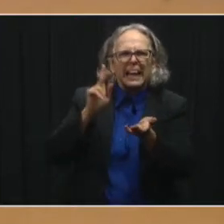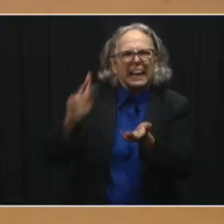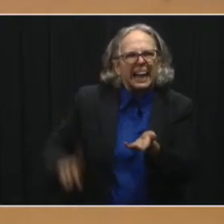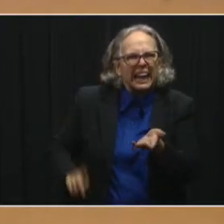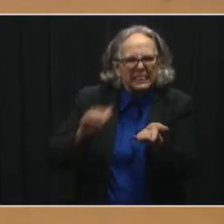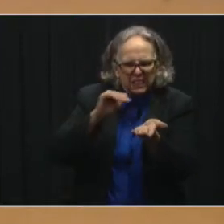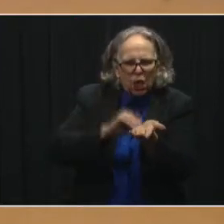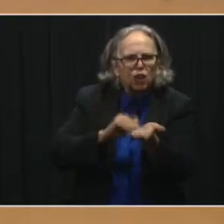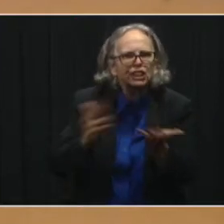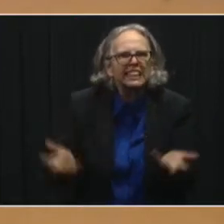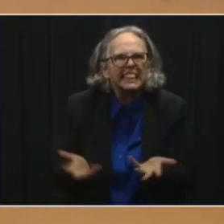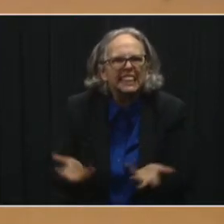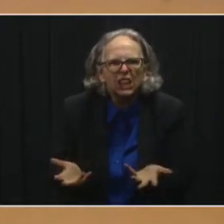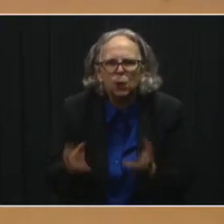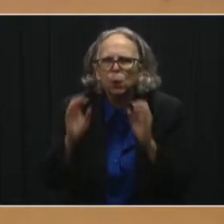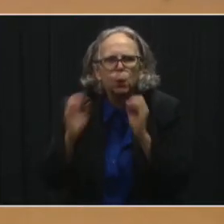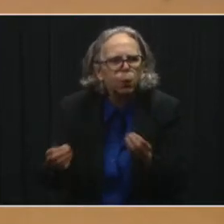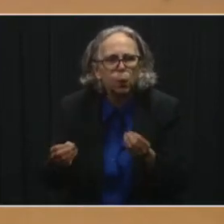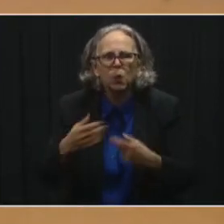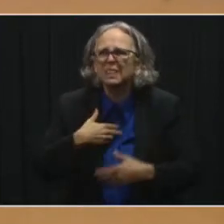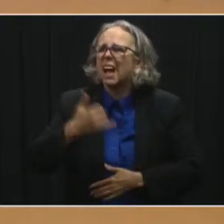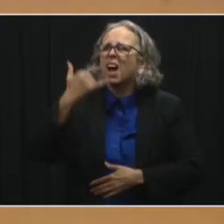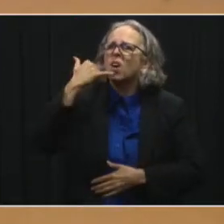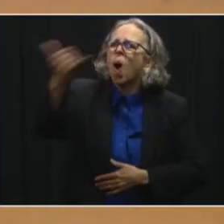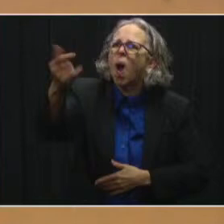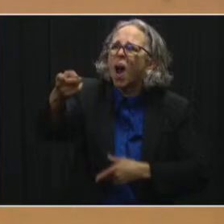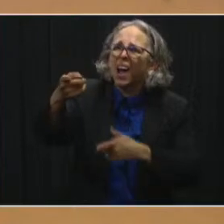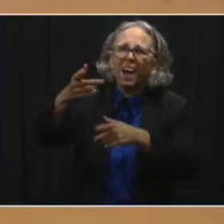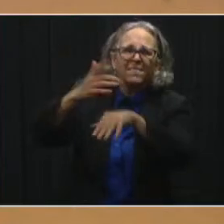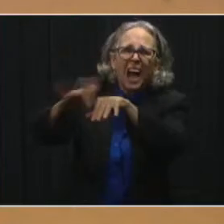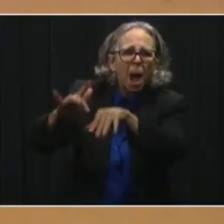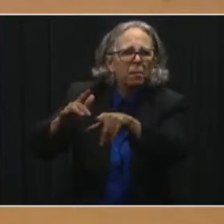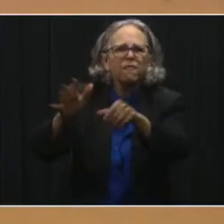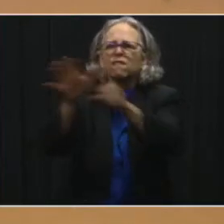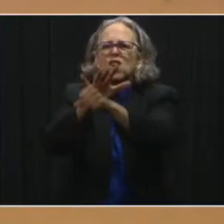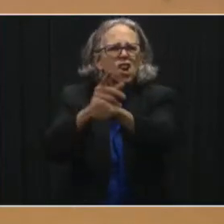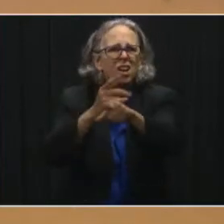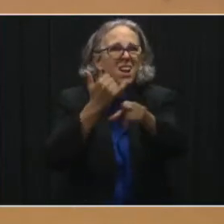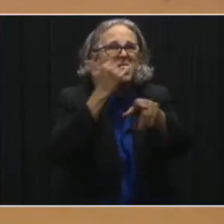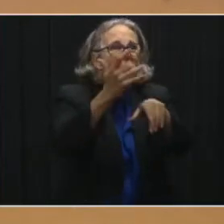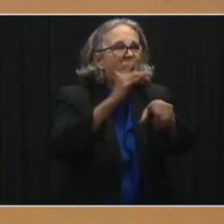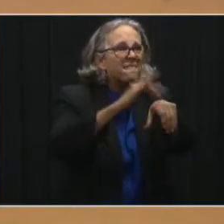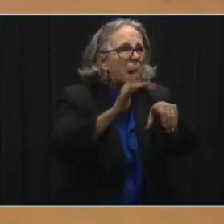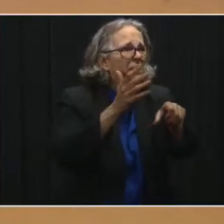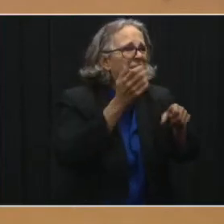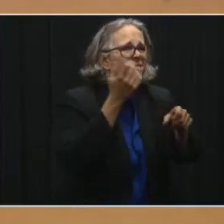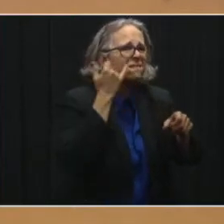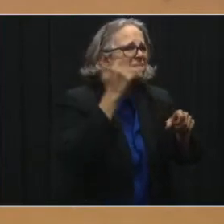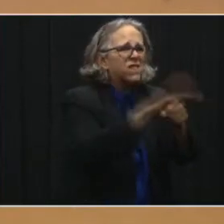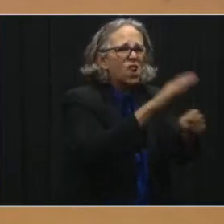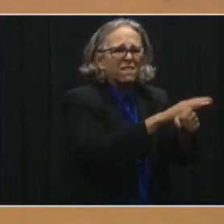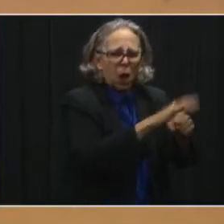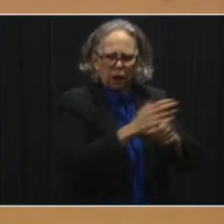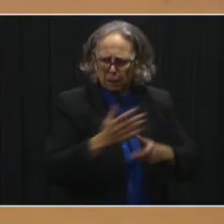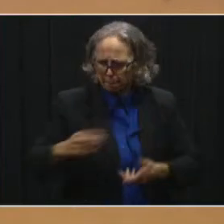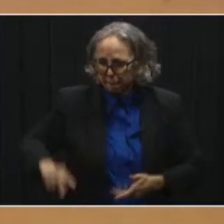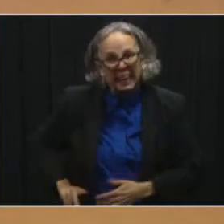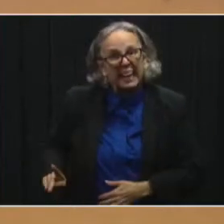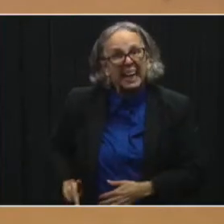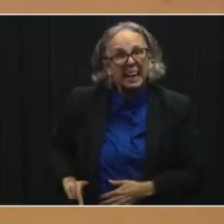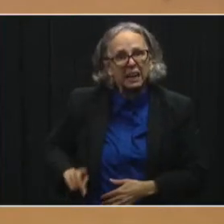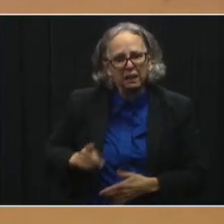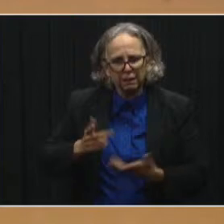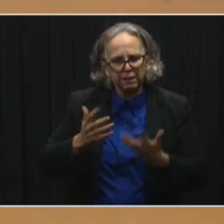for transfer. The patient's renal function was getting worse to the point where they realized it was a dire